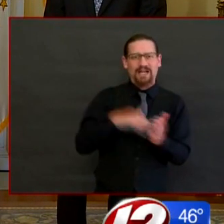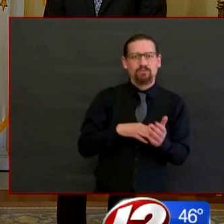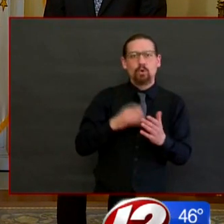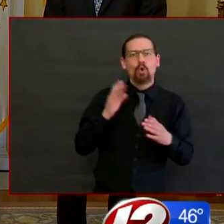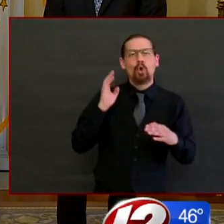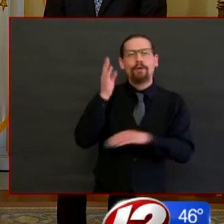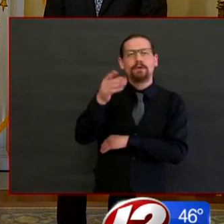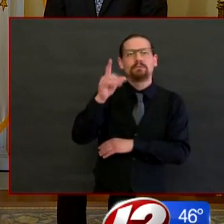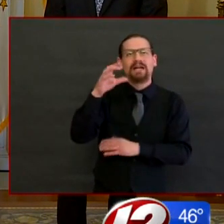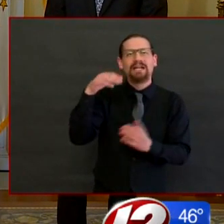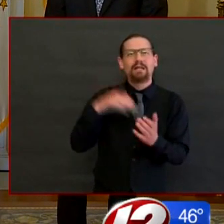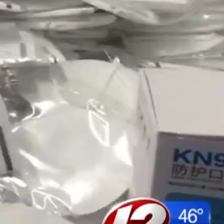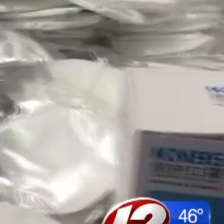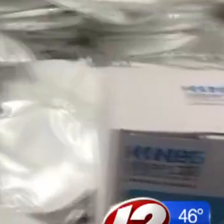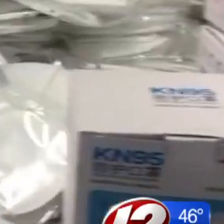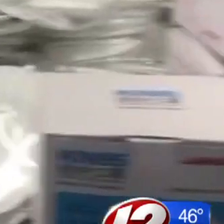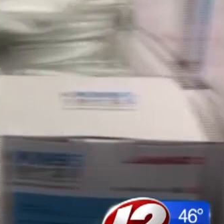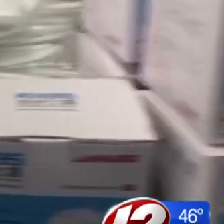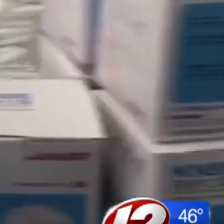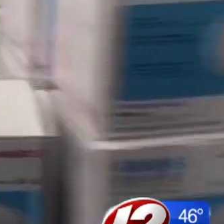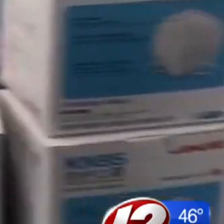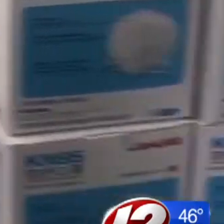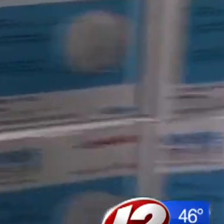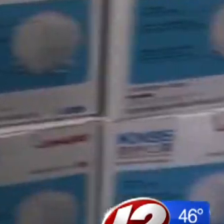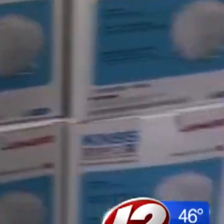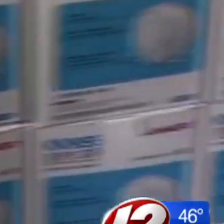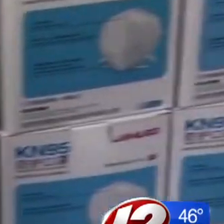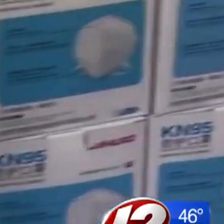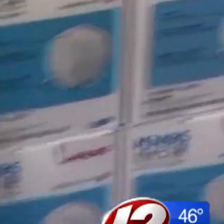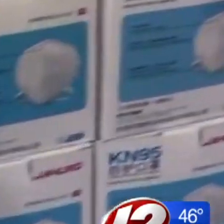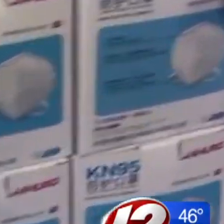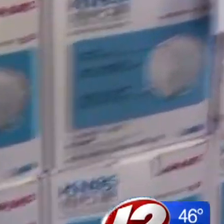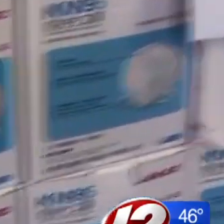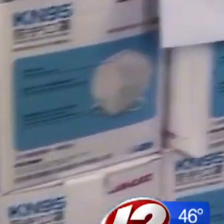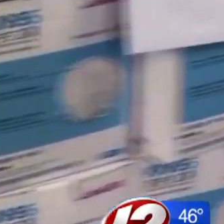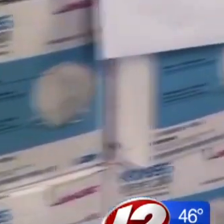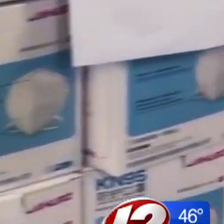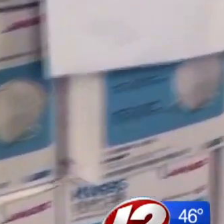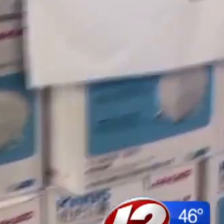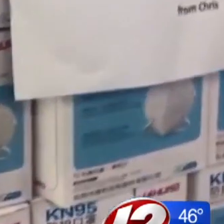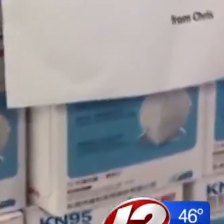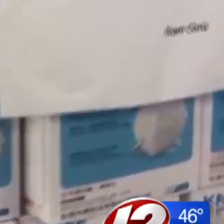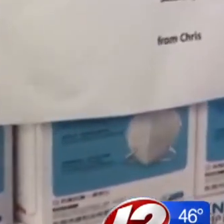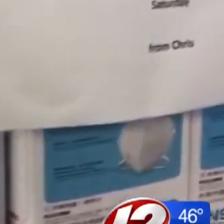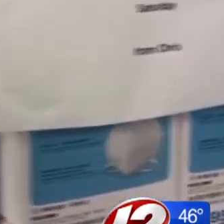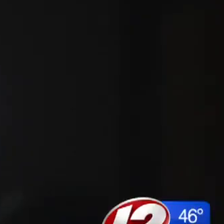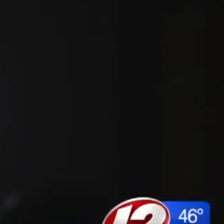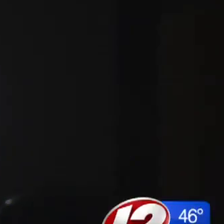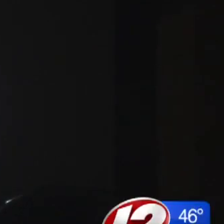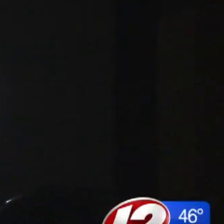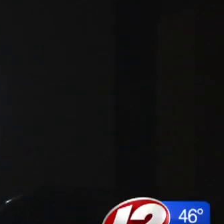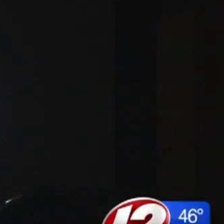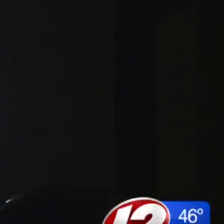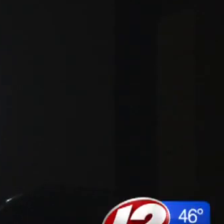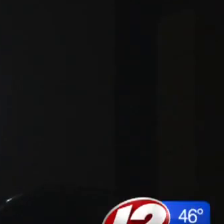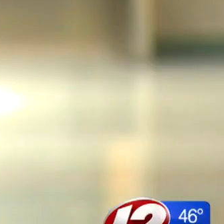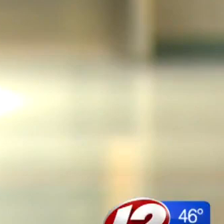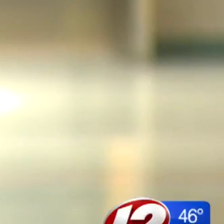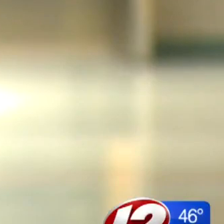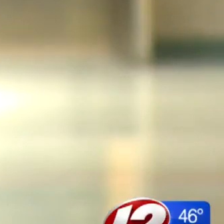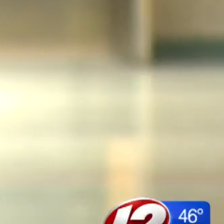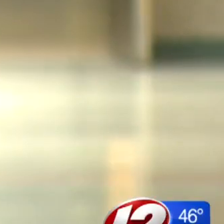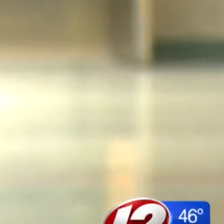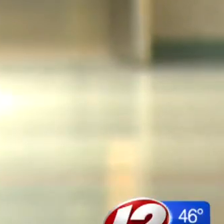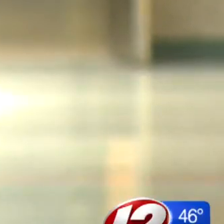We've never seen anything like this. As for personal protective equipment, the governor signed a new executive order for hospitals to provide accurate data each